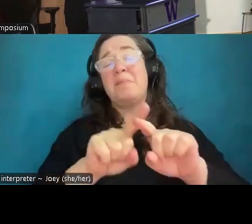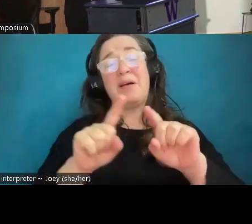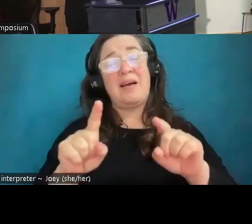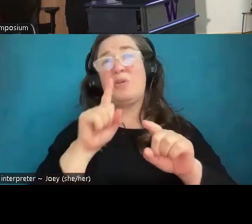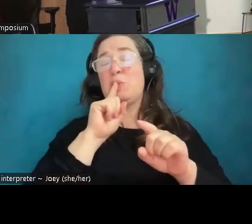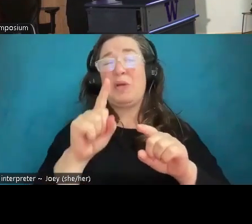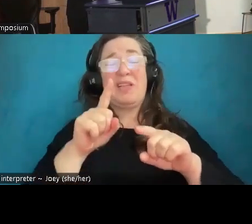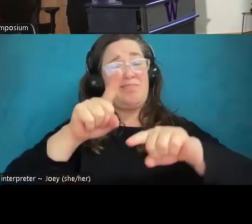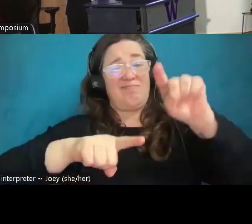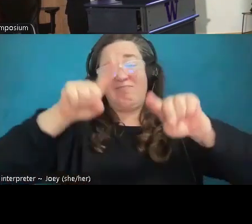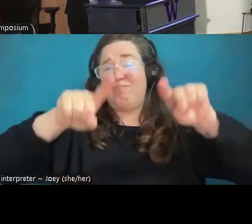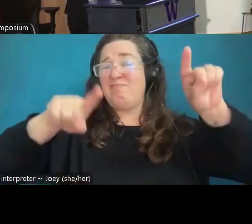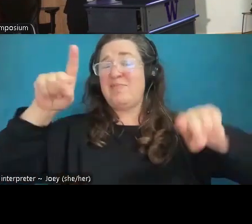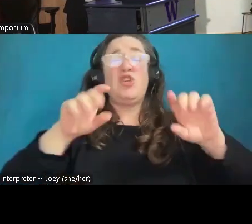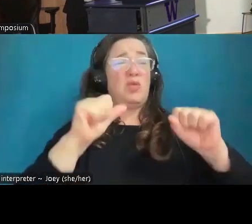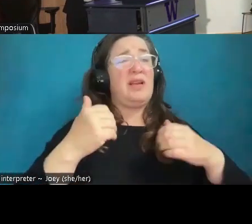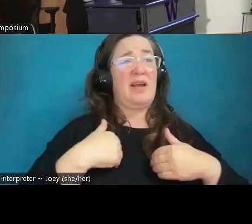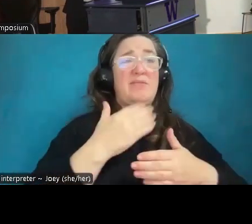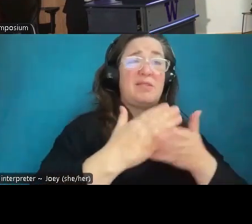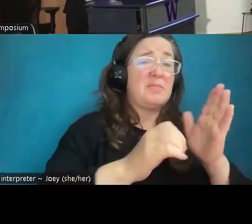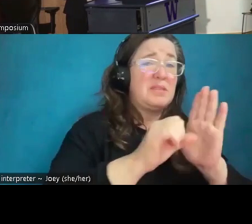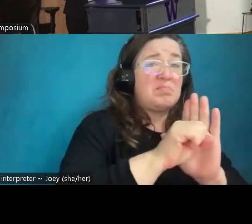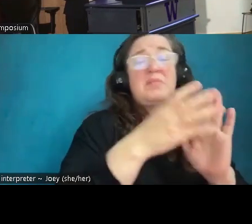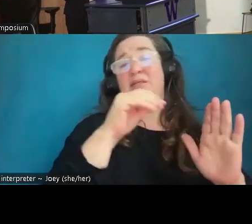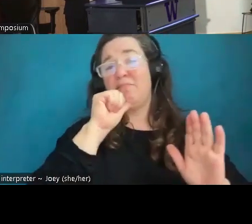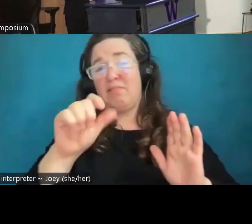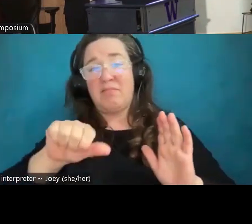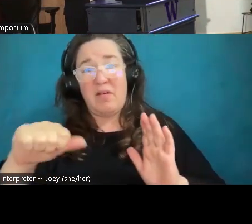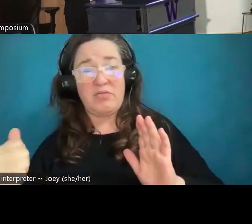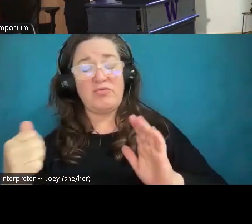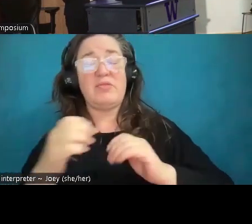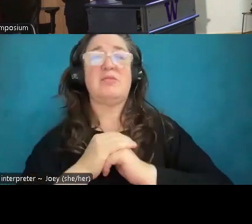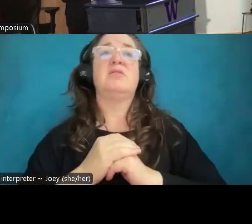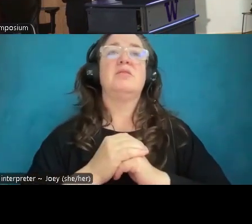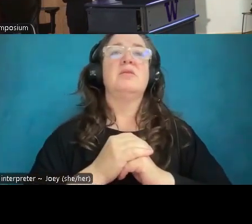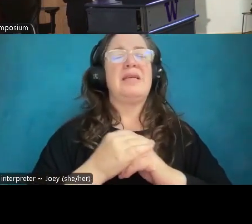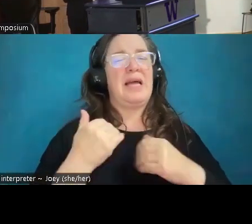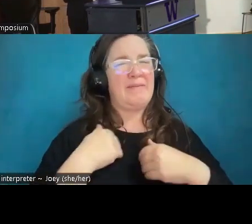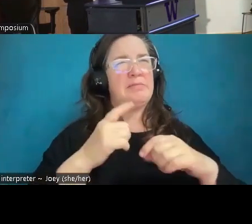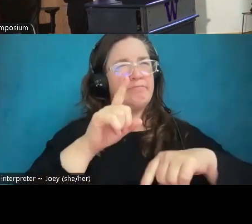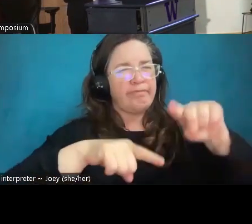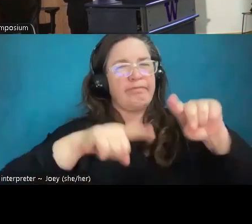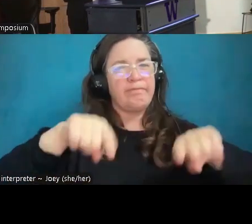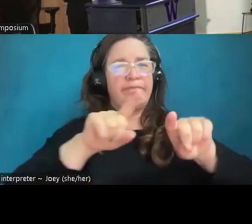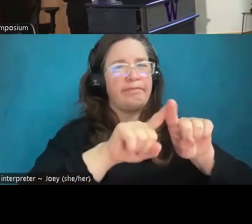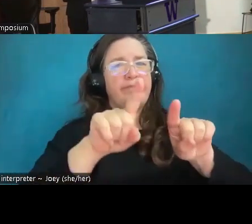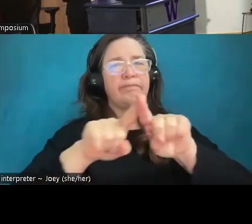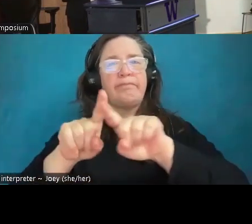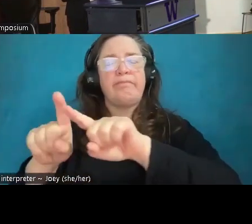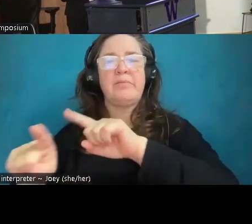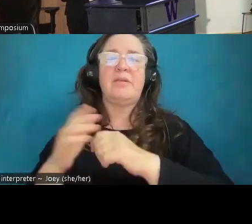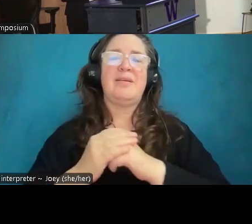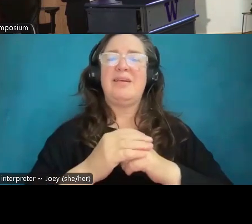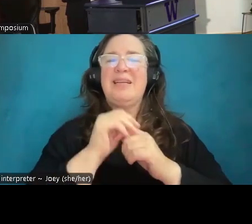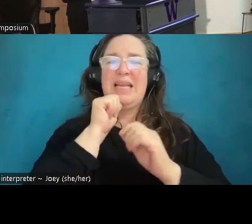You have different combinations. So it is unclear at this time how to characterize these phenotypes, and this